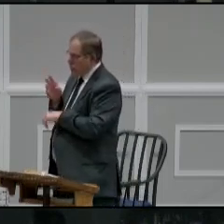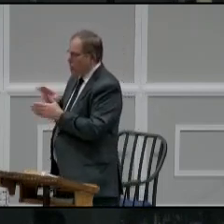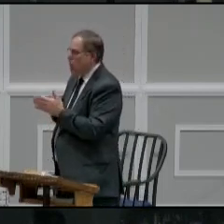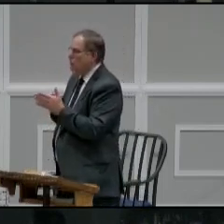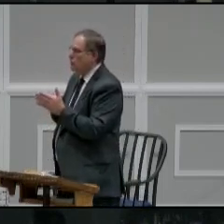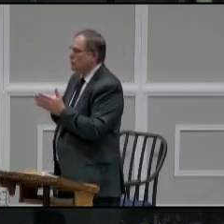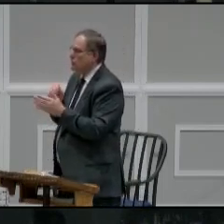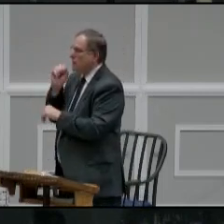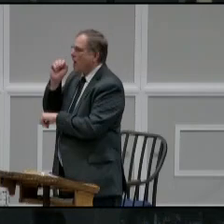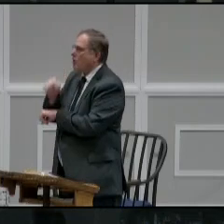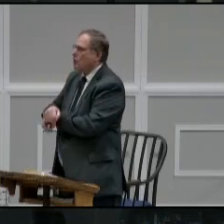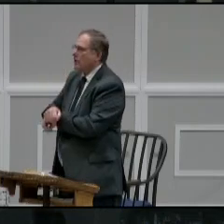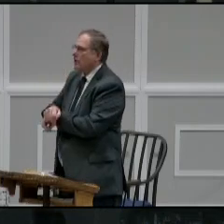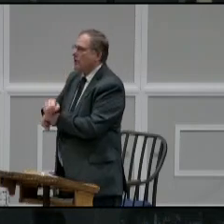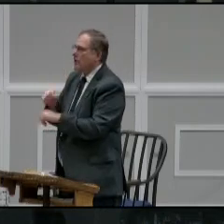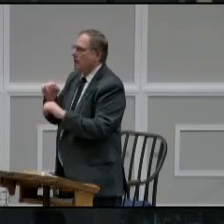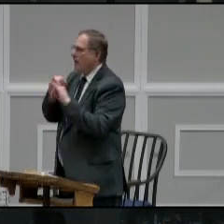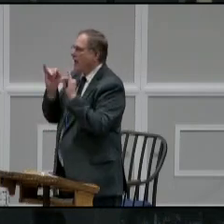finally.